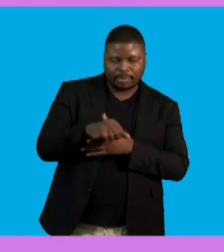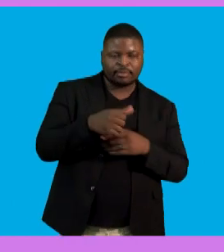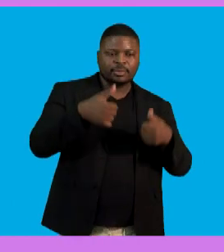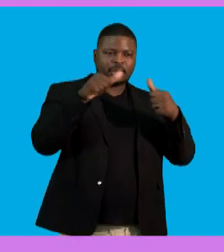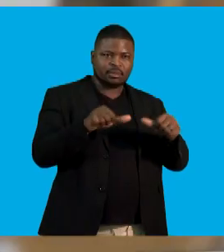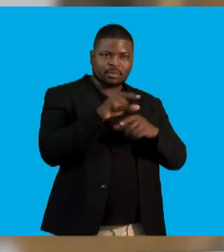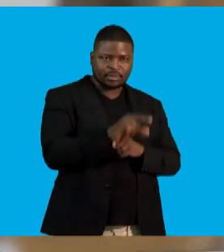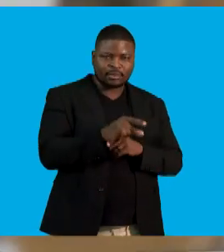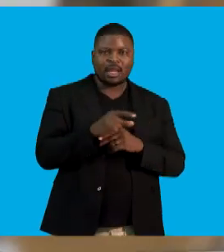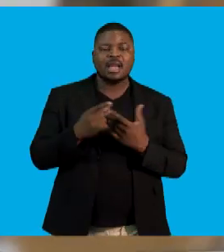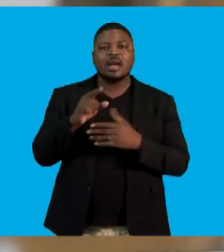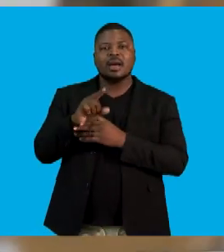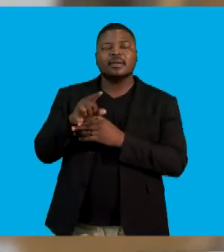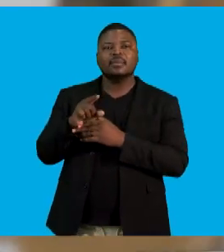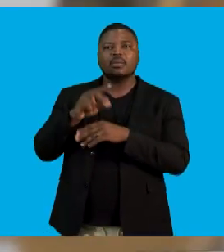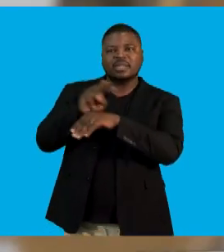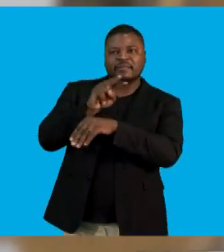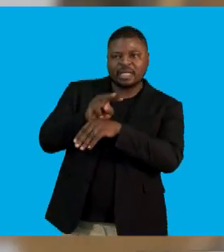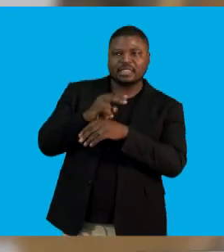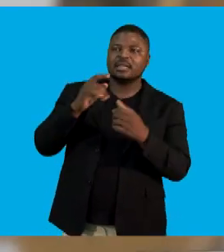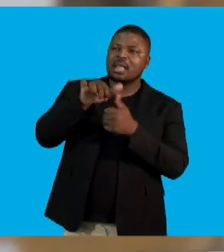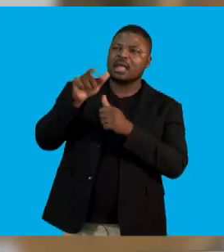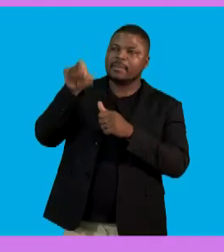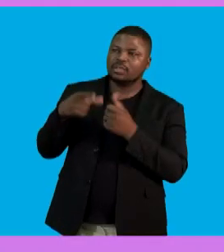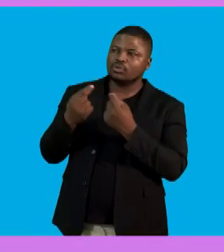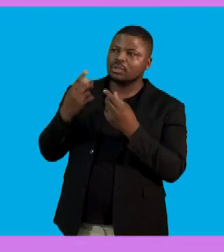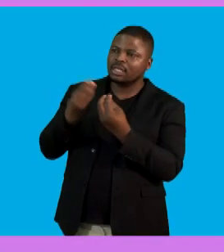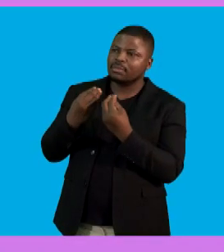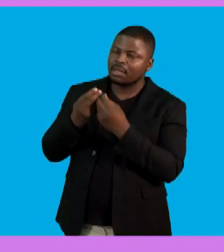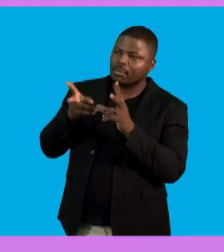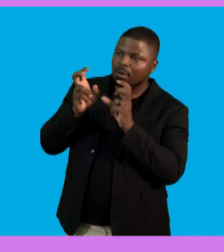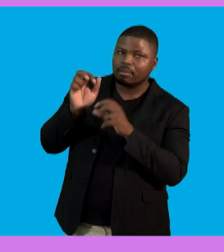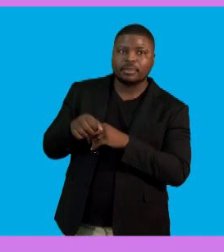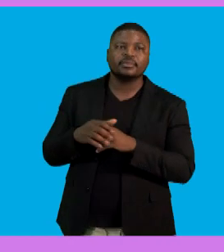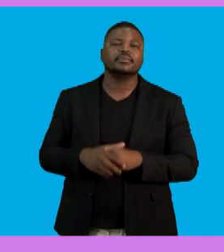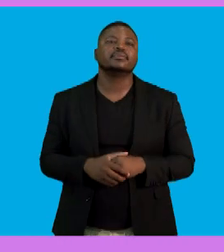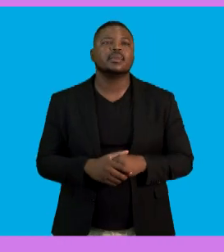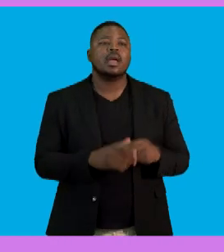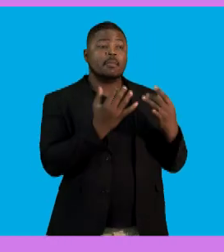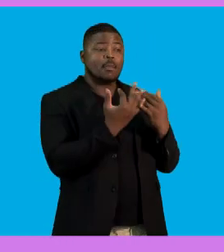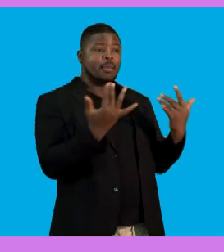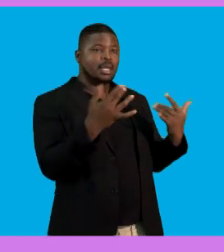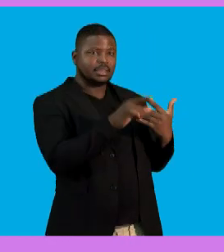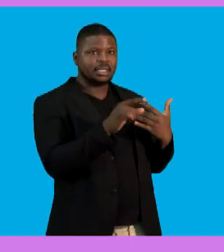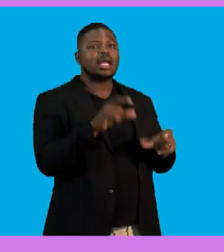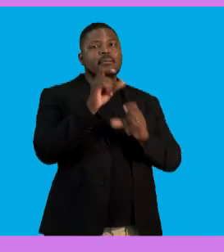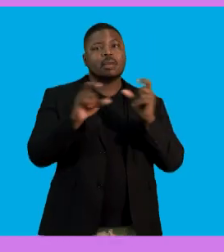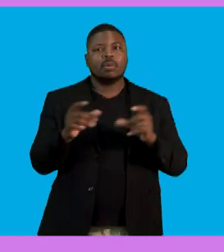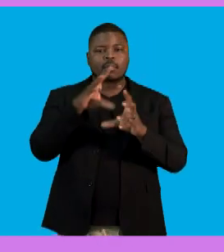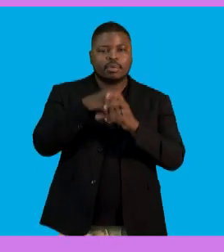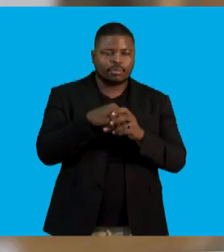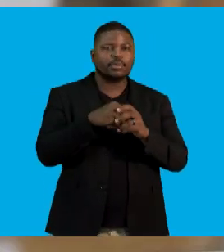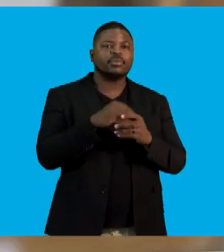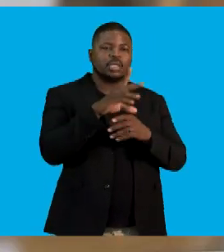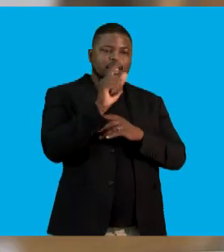recording results. Let's see what else we have here. We have got population, the entire group that is affected by the data handling